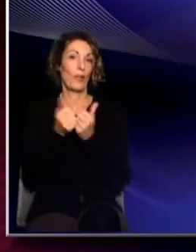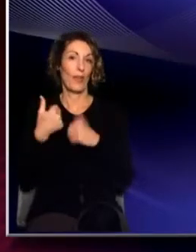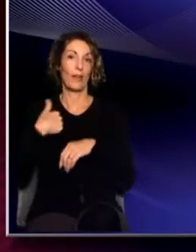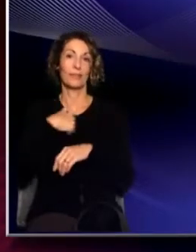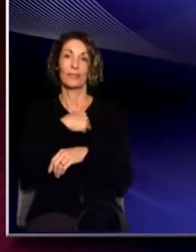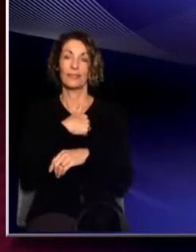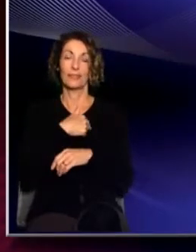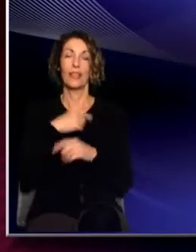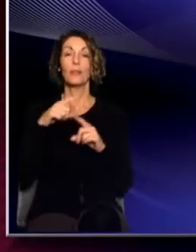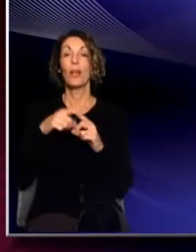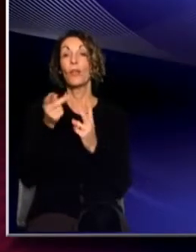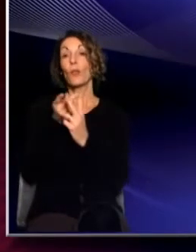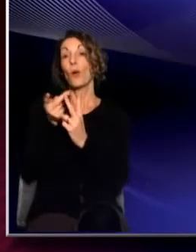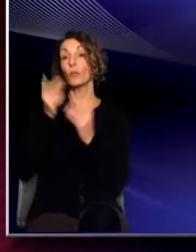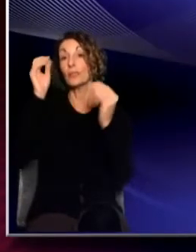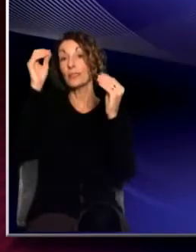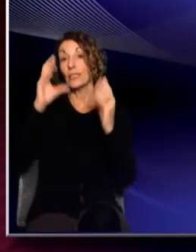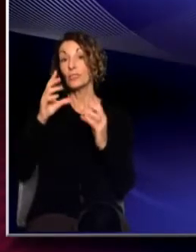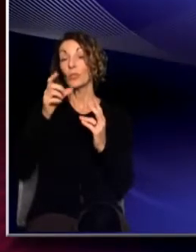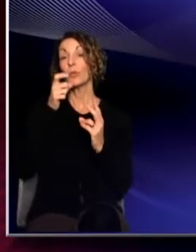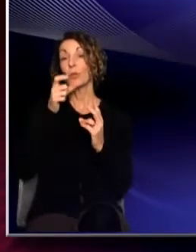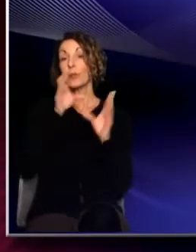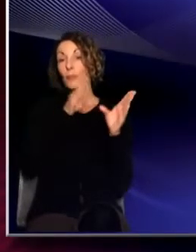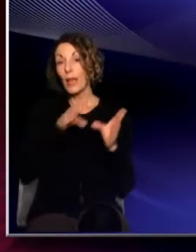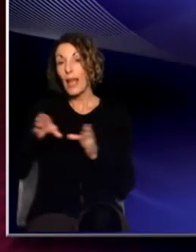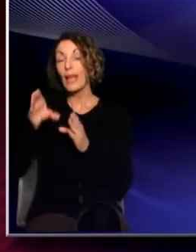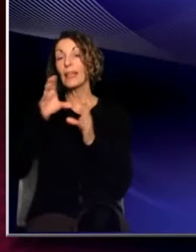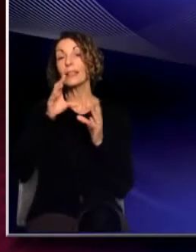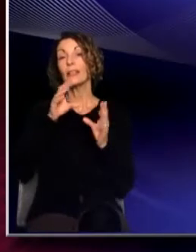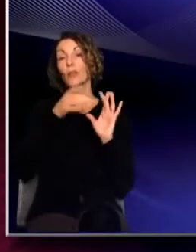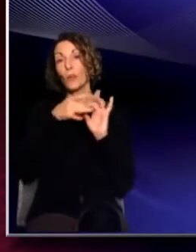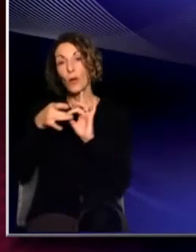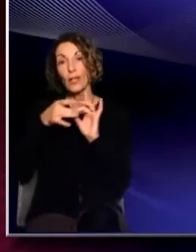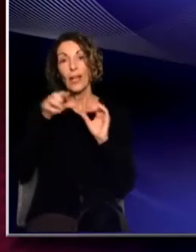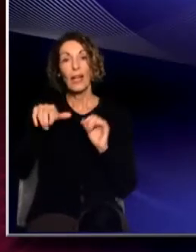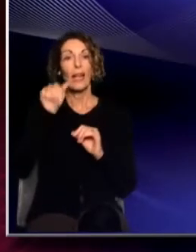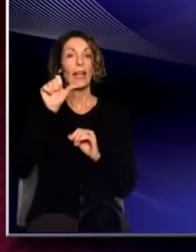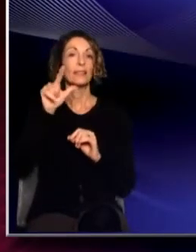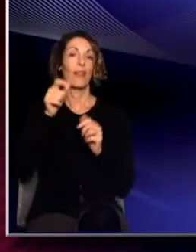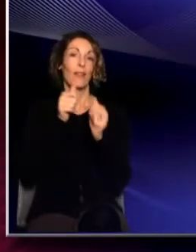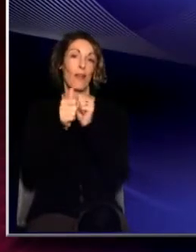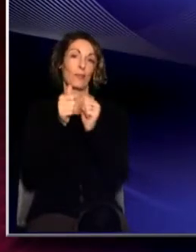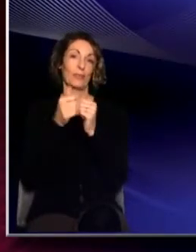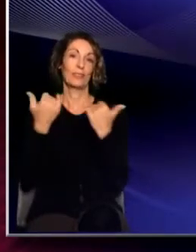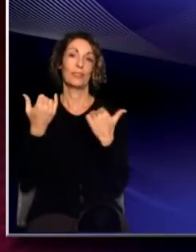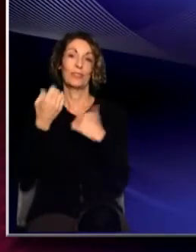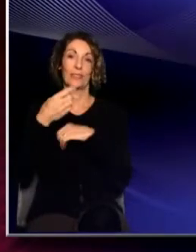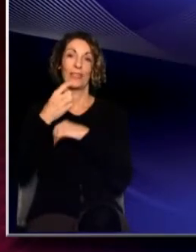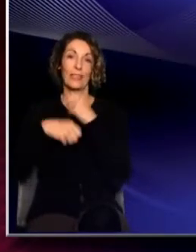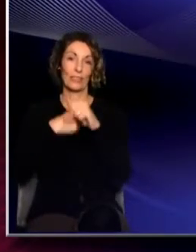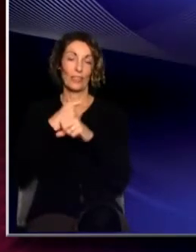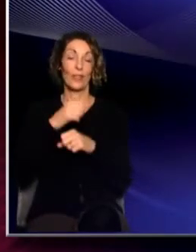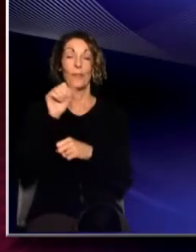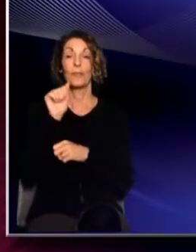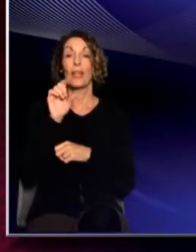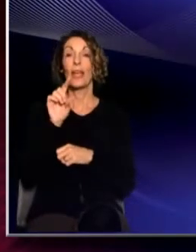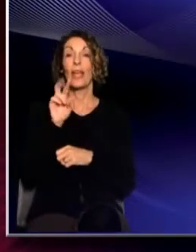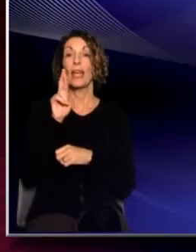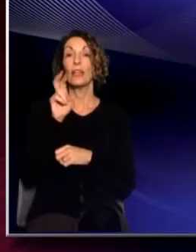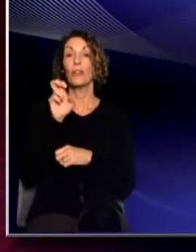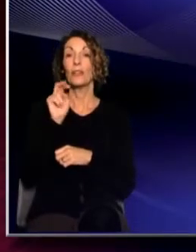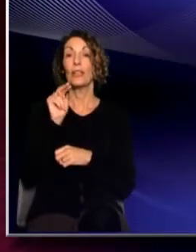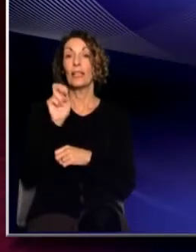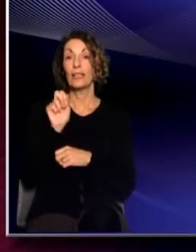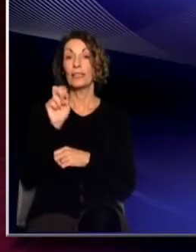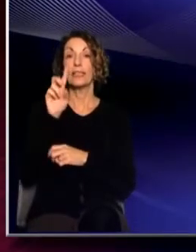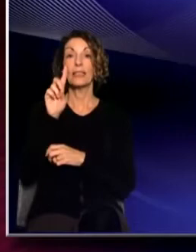two instructors who coordinated and prepared our ASL competition this year. That's Adrian